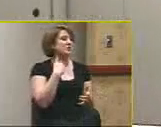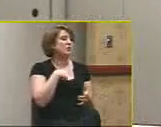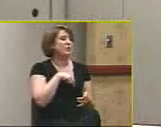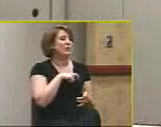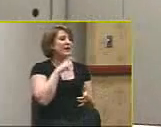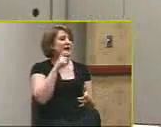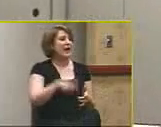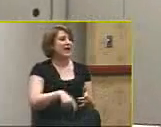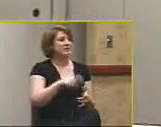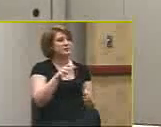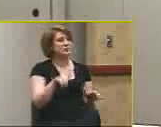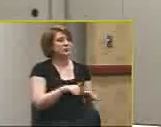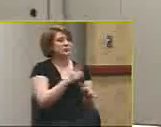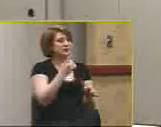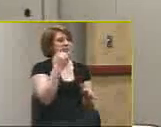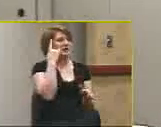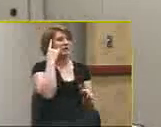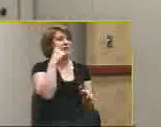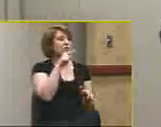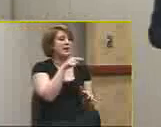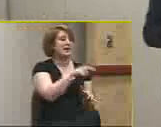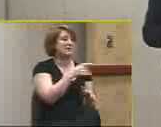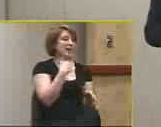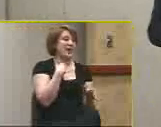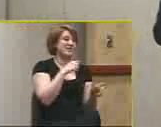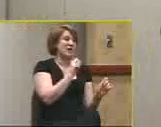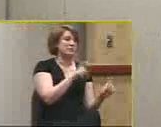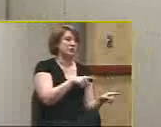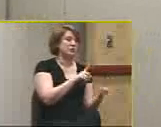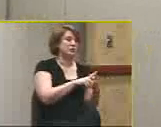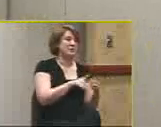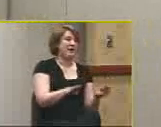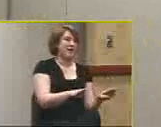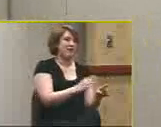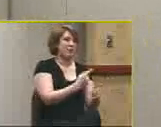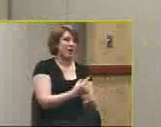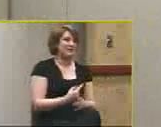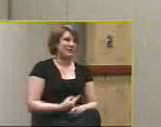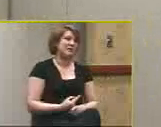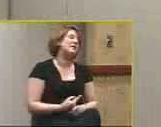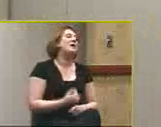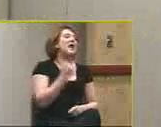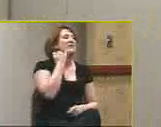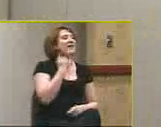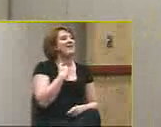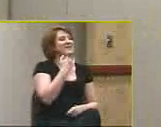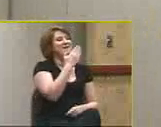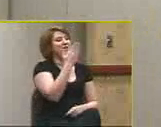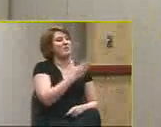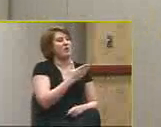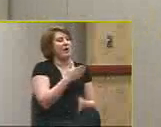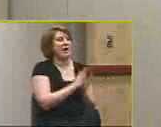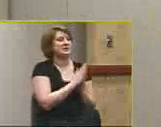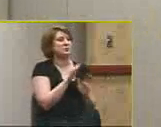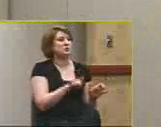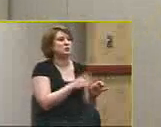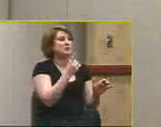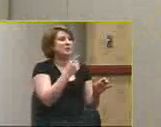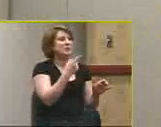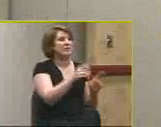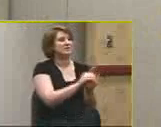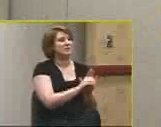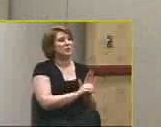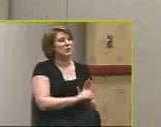to do something in order for him to have an opportunity to behave. In other words, if I never ask him to do anything, he's going to have 0 problems every